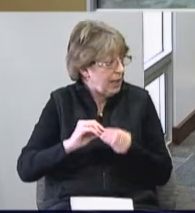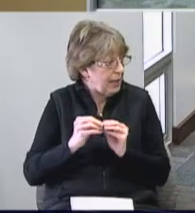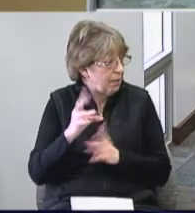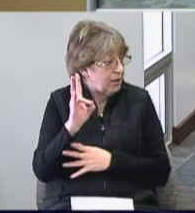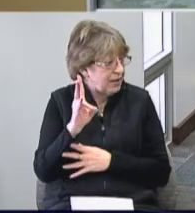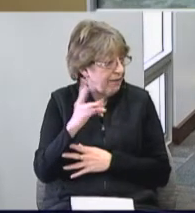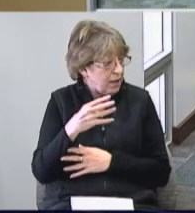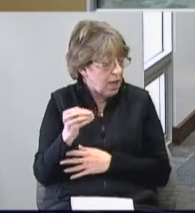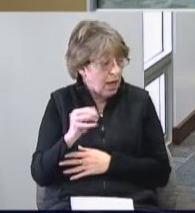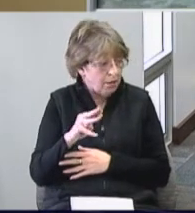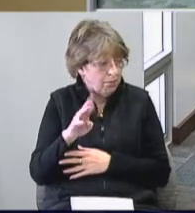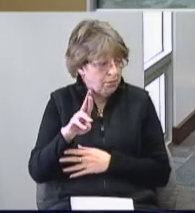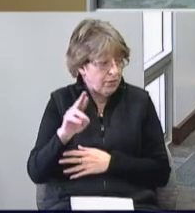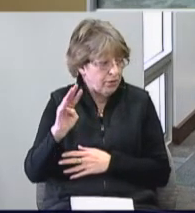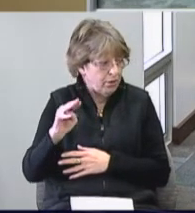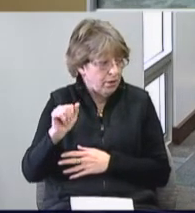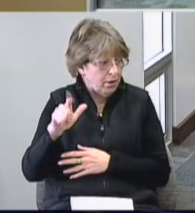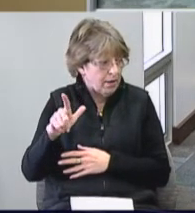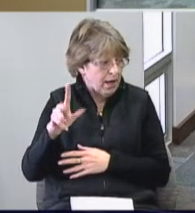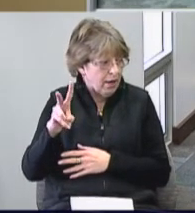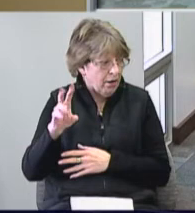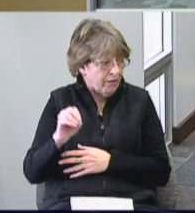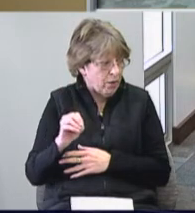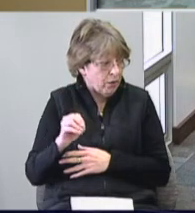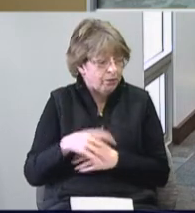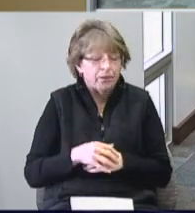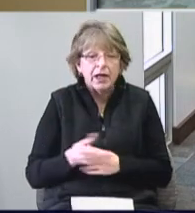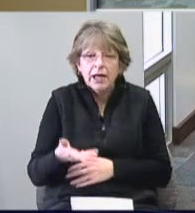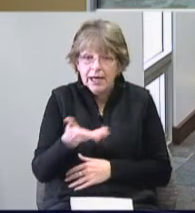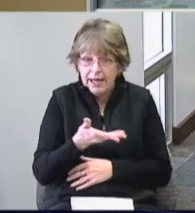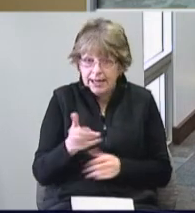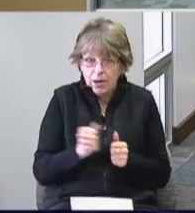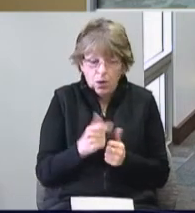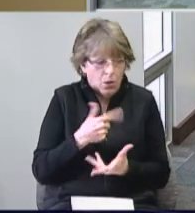Malvo. Mr. Malvo is with us here today.